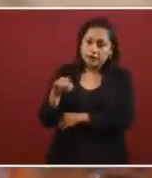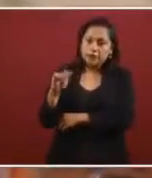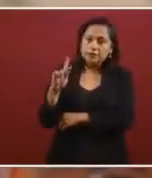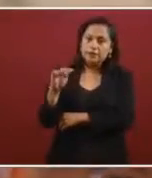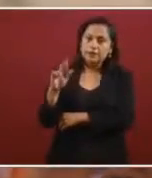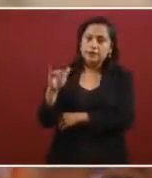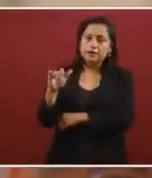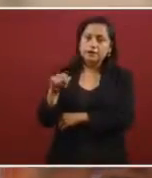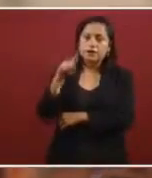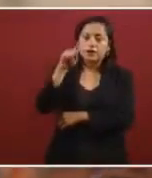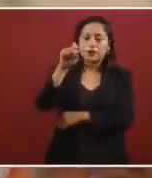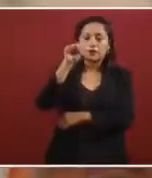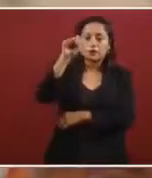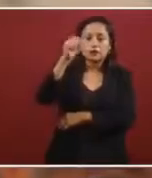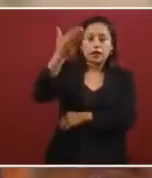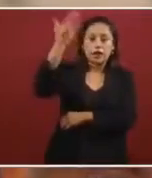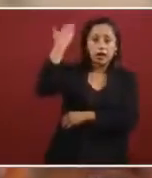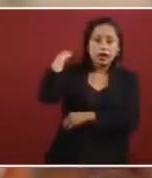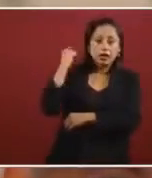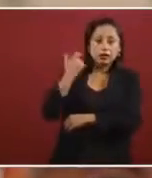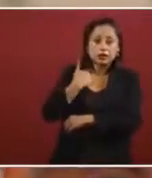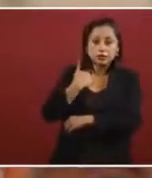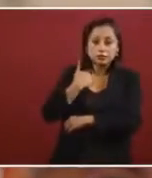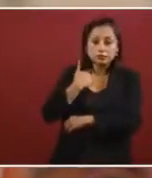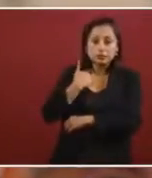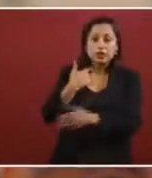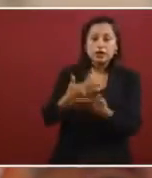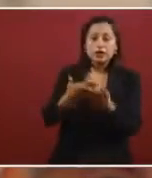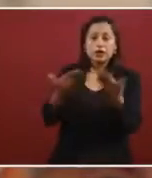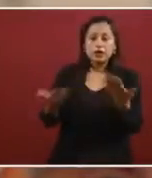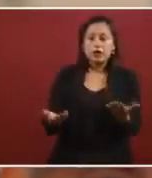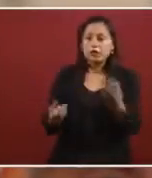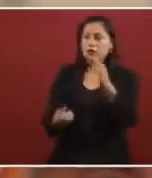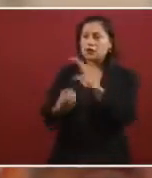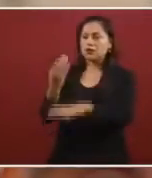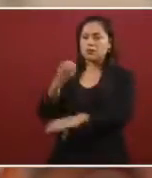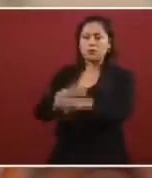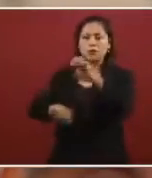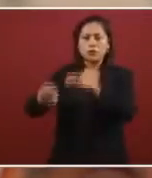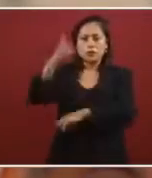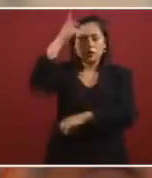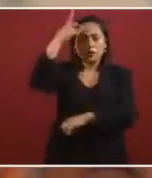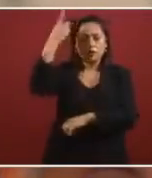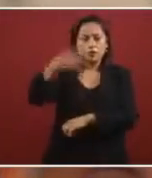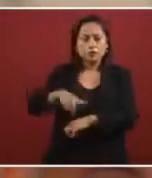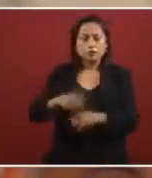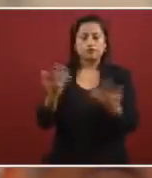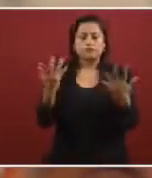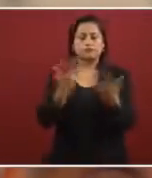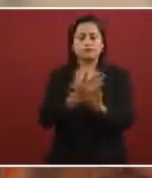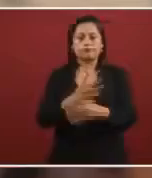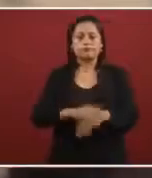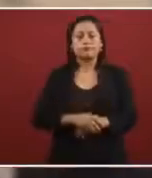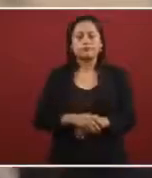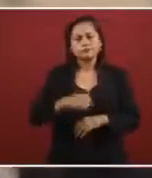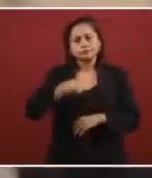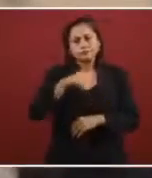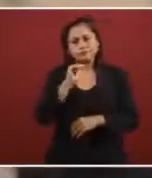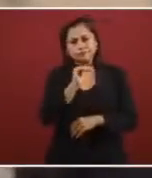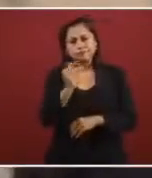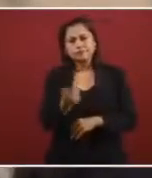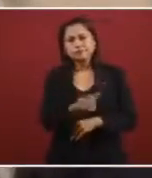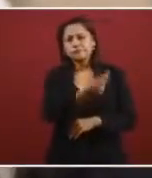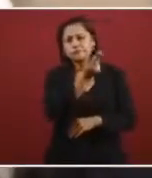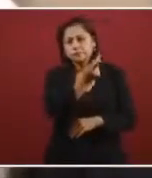the empresario. leader, became the La leader pregunta es esta, presidente. of the business. ¿En cuánto tiempo todos And los how much